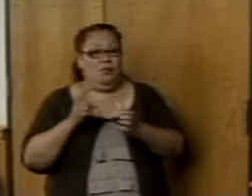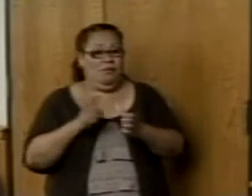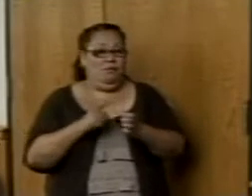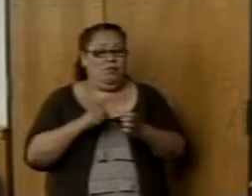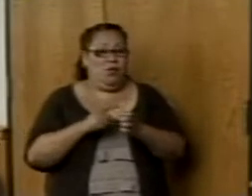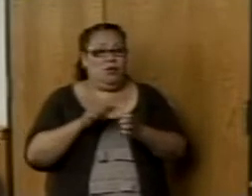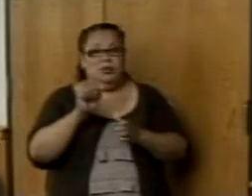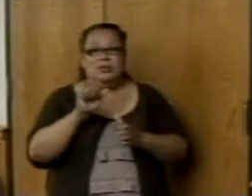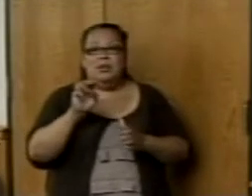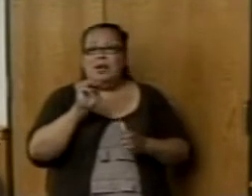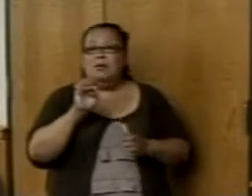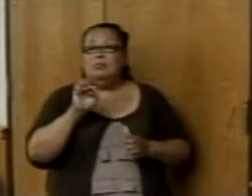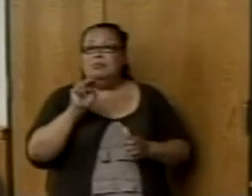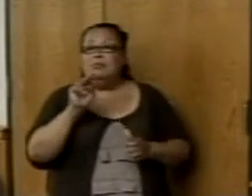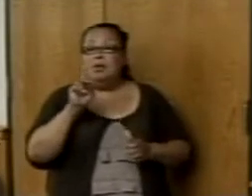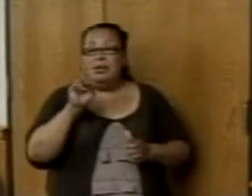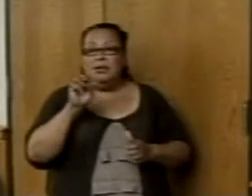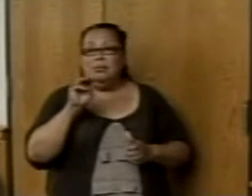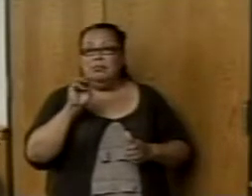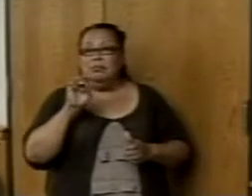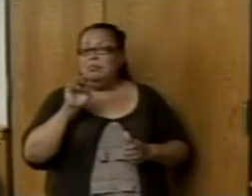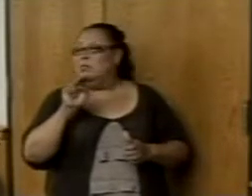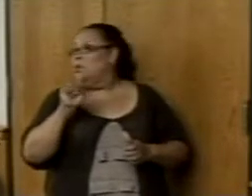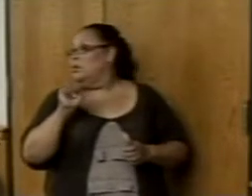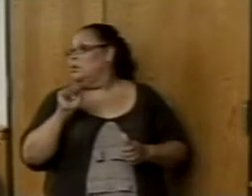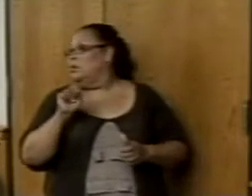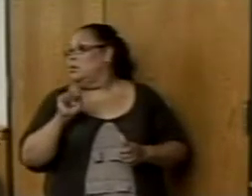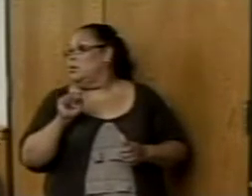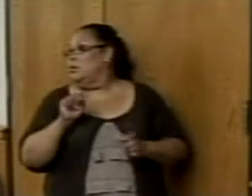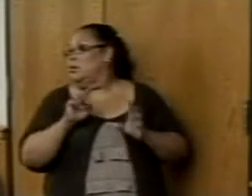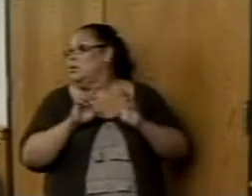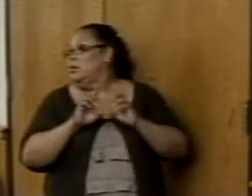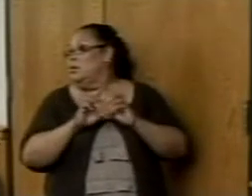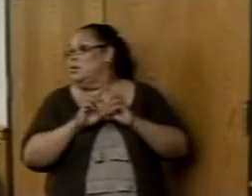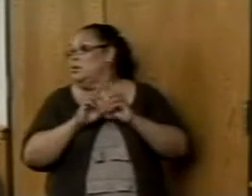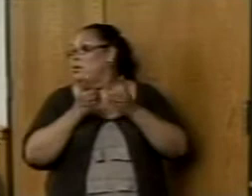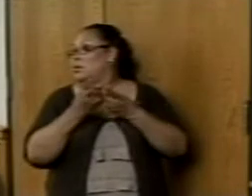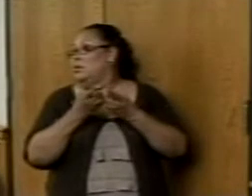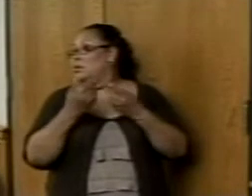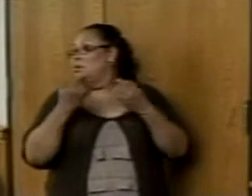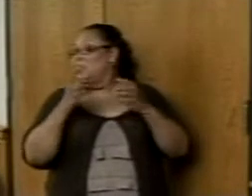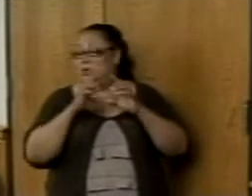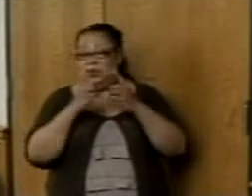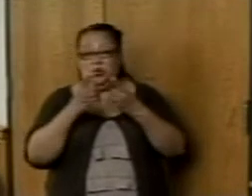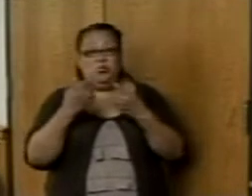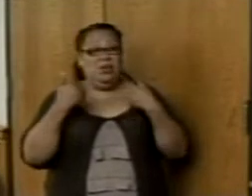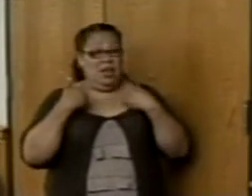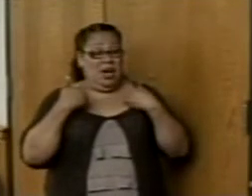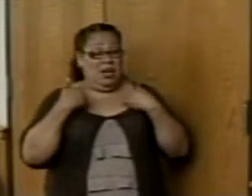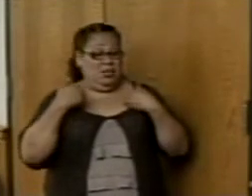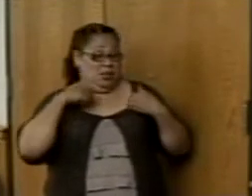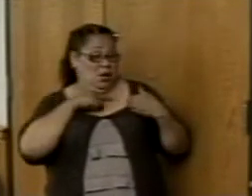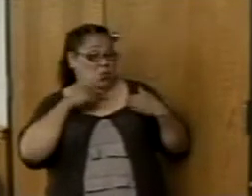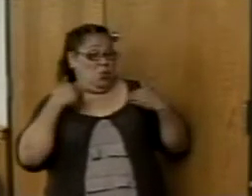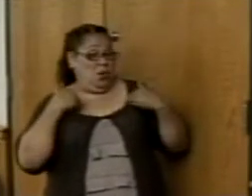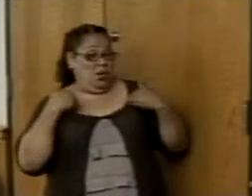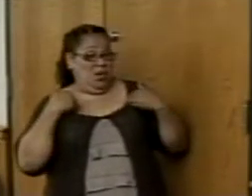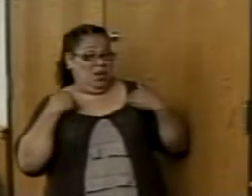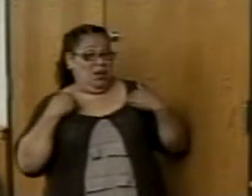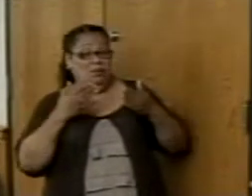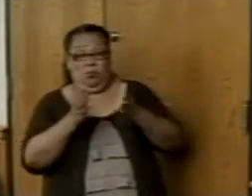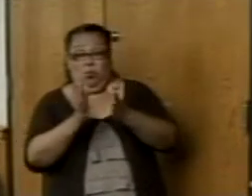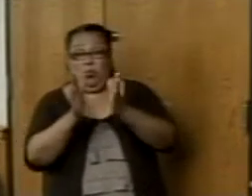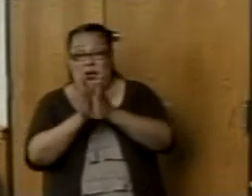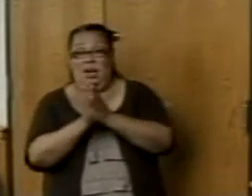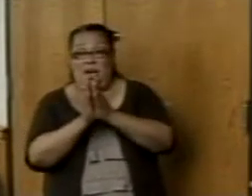also have part of this grievance, retaliatory nature, that the district has, and we have information. We've asked